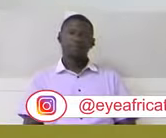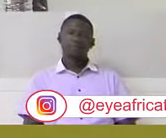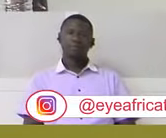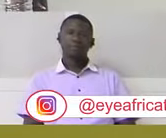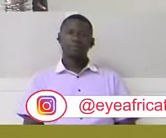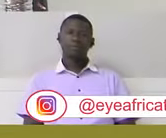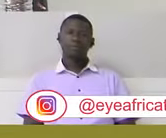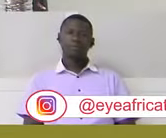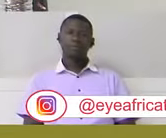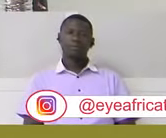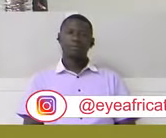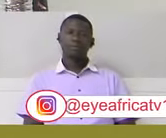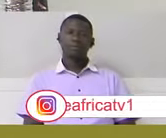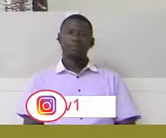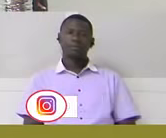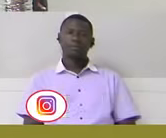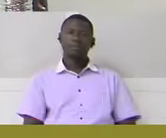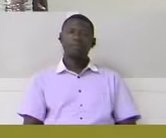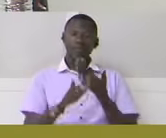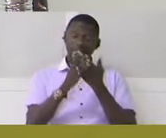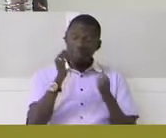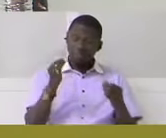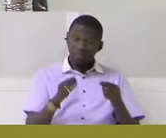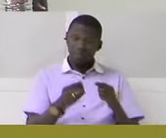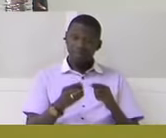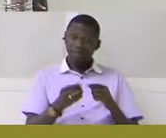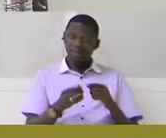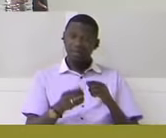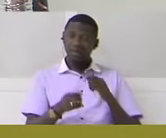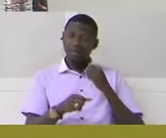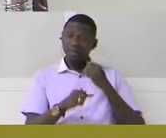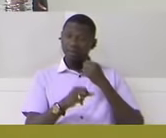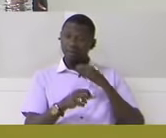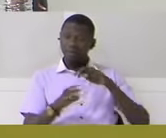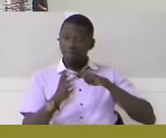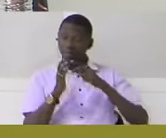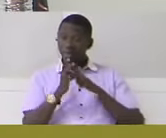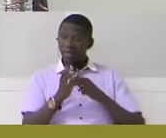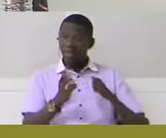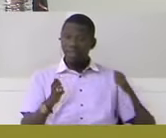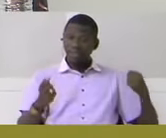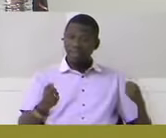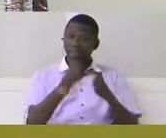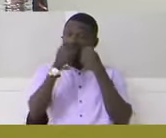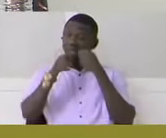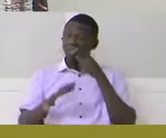Escape of actually hitting that particular child that you mentioned.